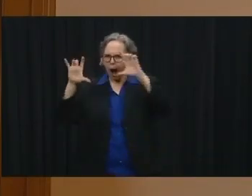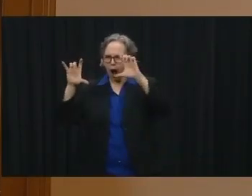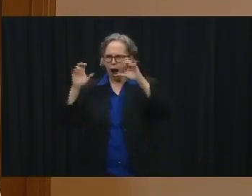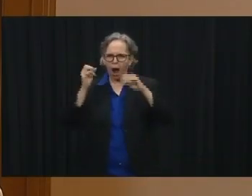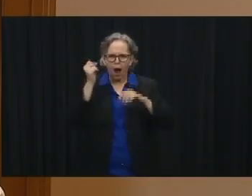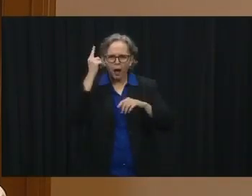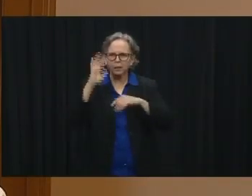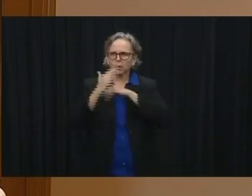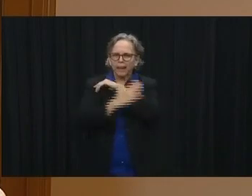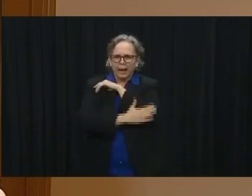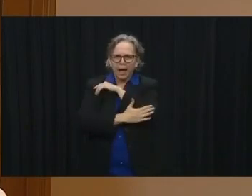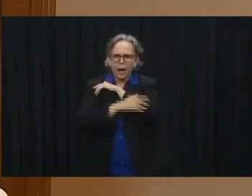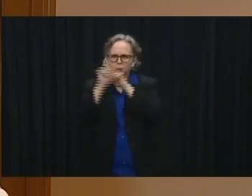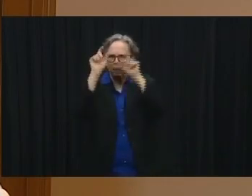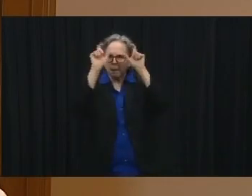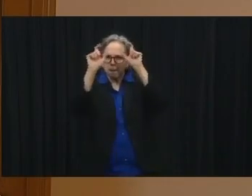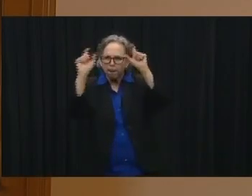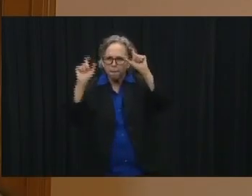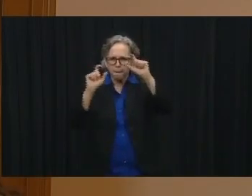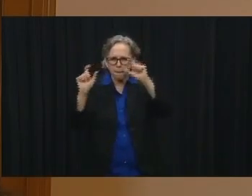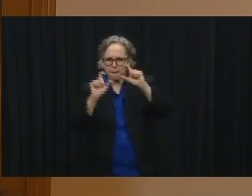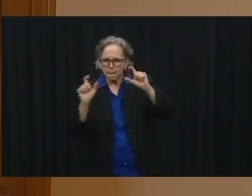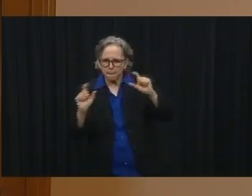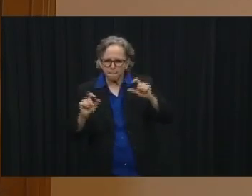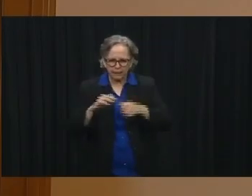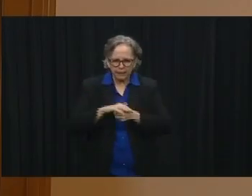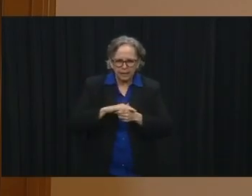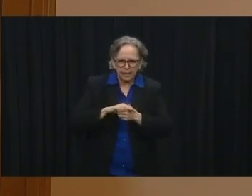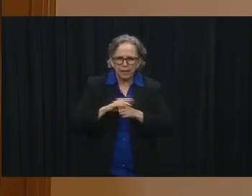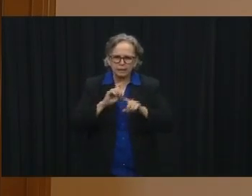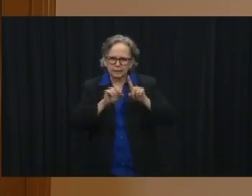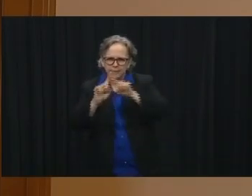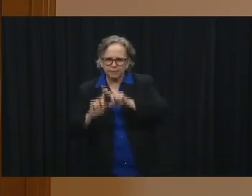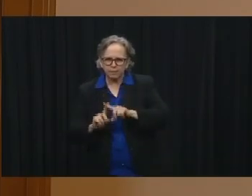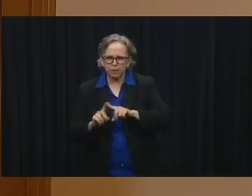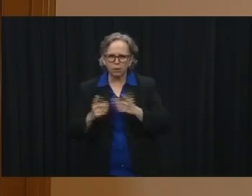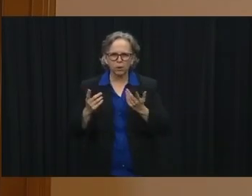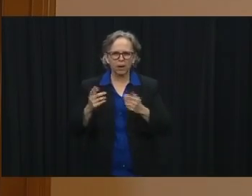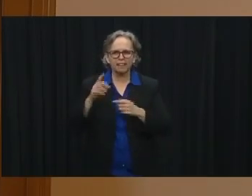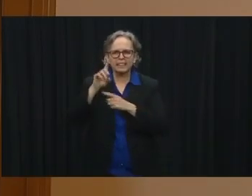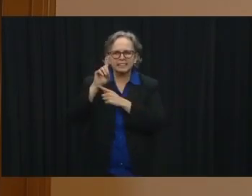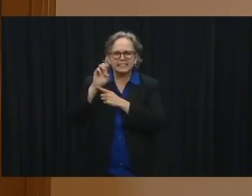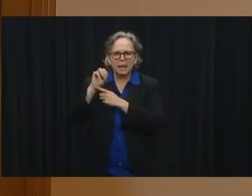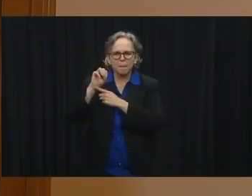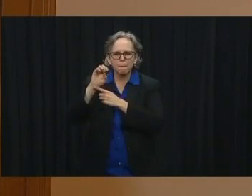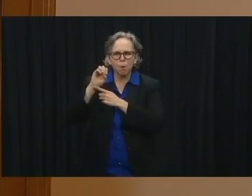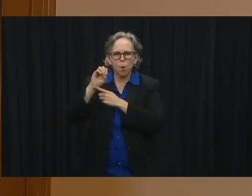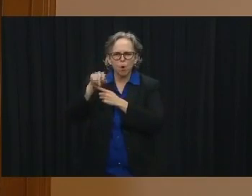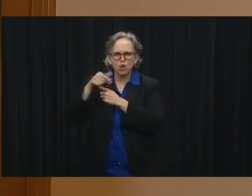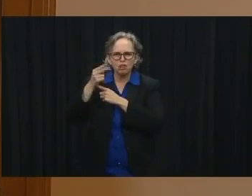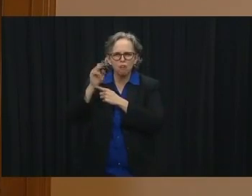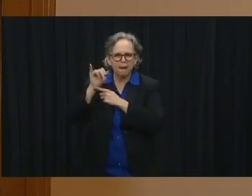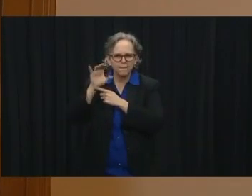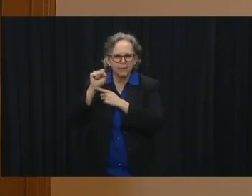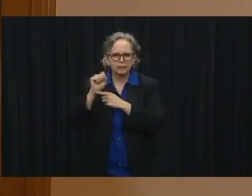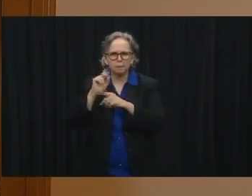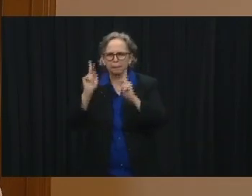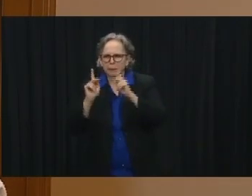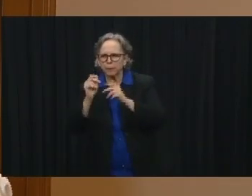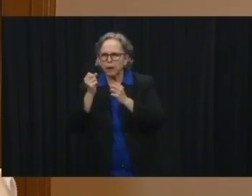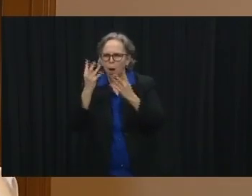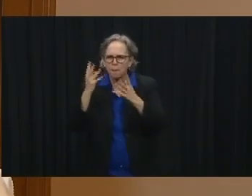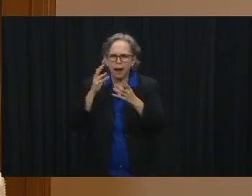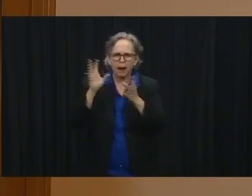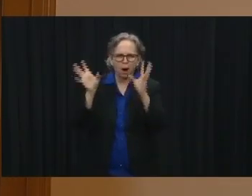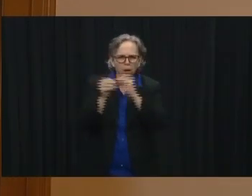age, demographics. And we've also changed how we are showing